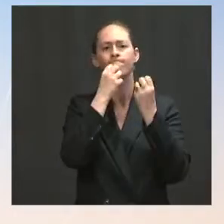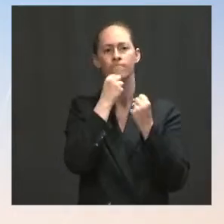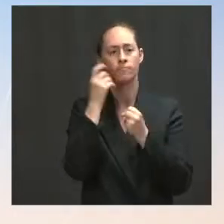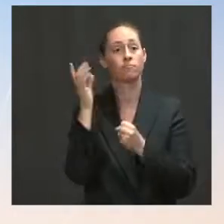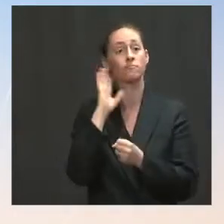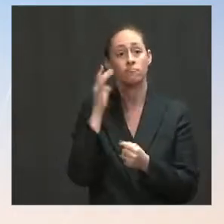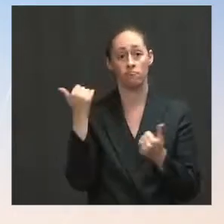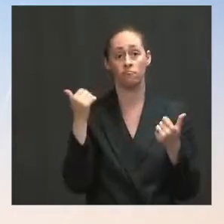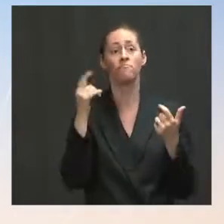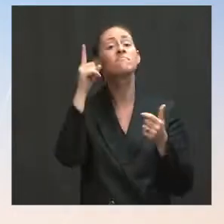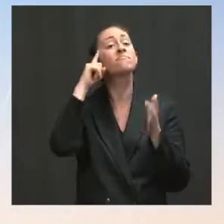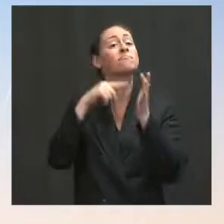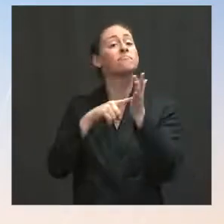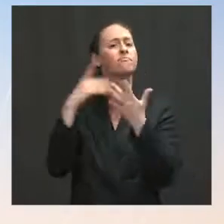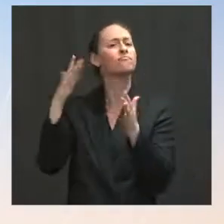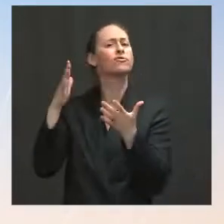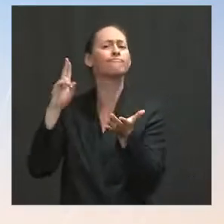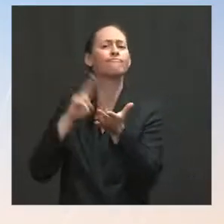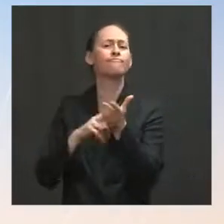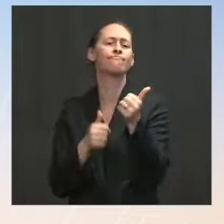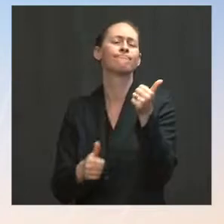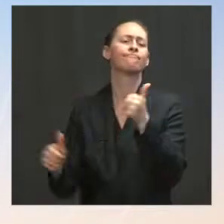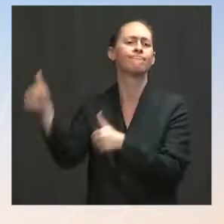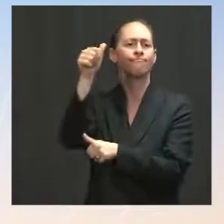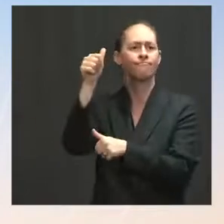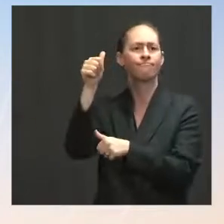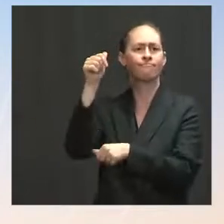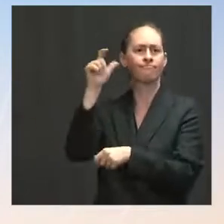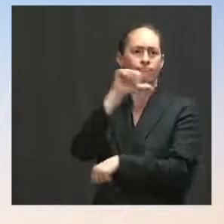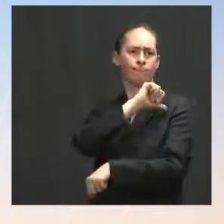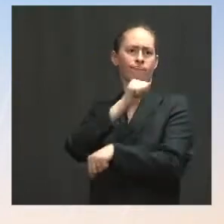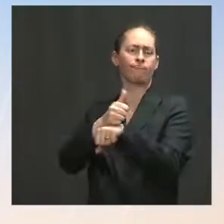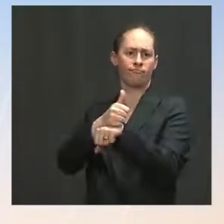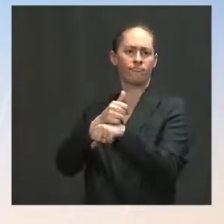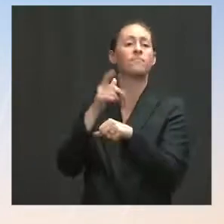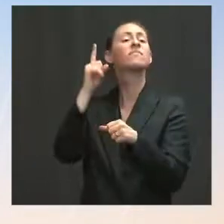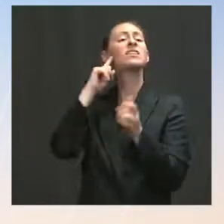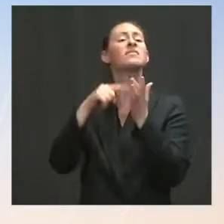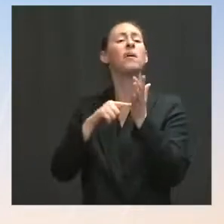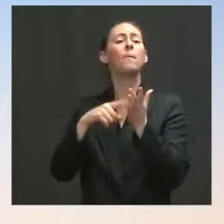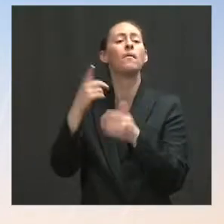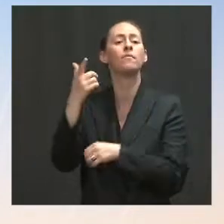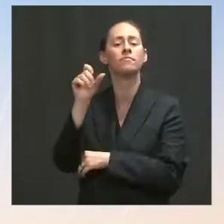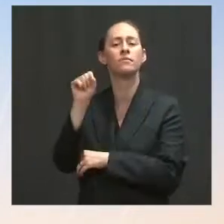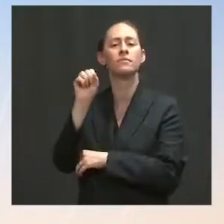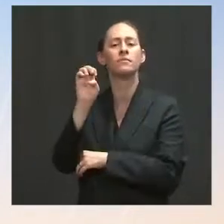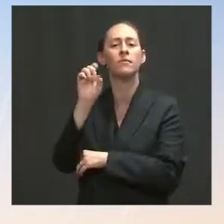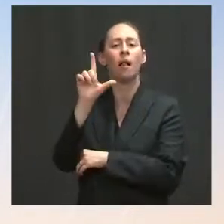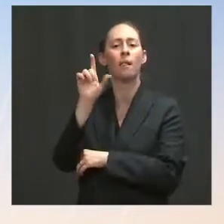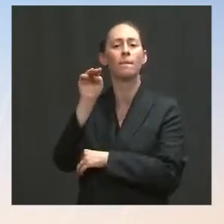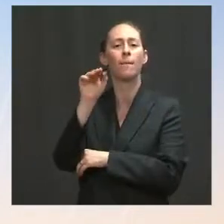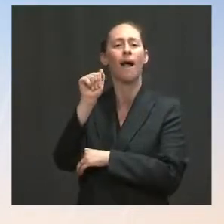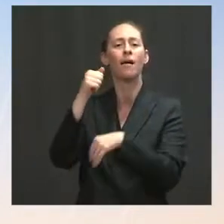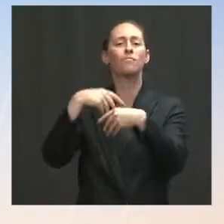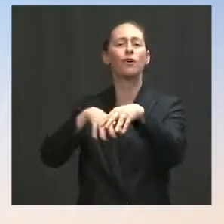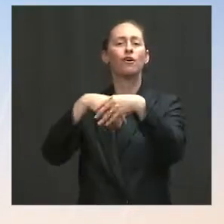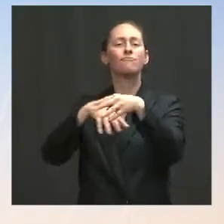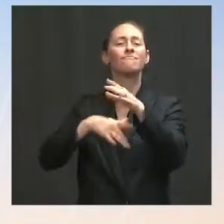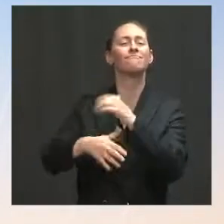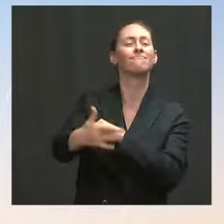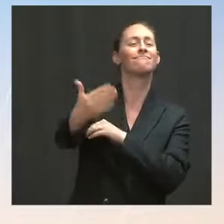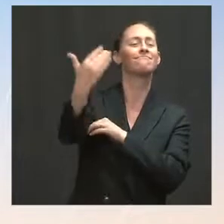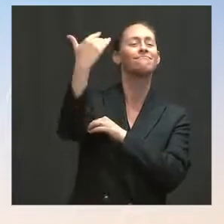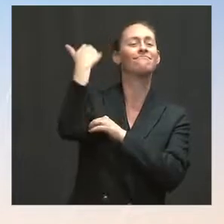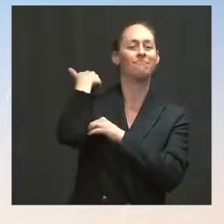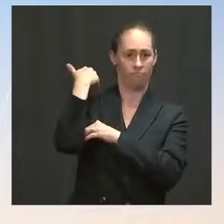order on the 56th anniversary of Selma, which put in place a funding measures and a priority from the federal government.